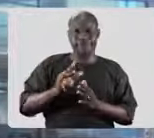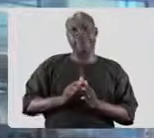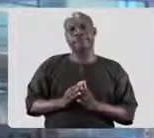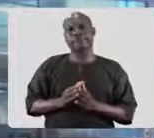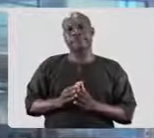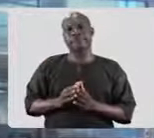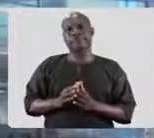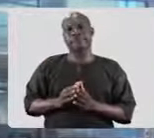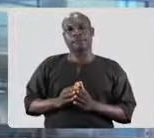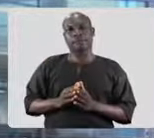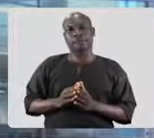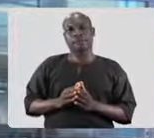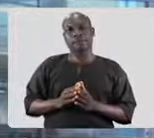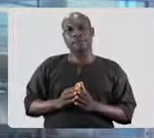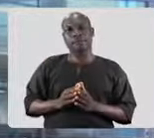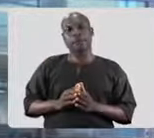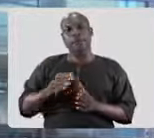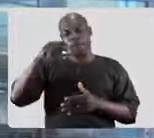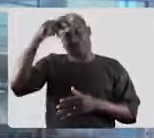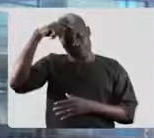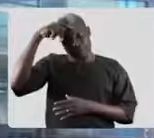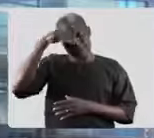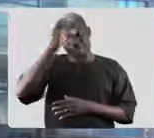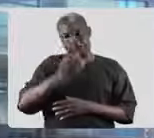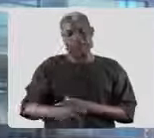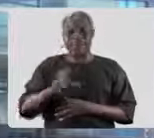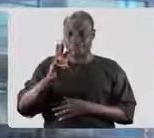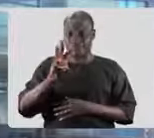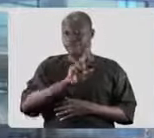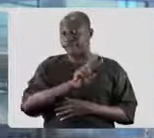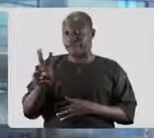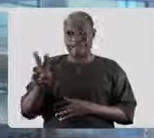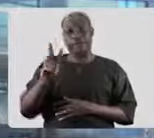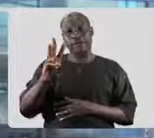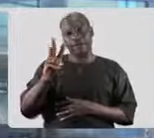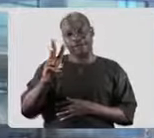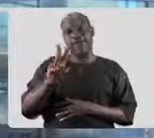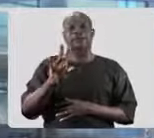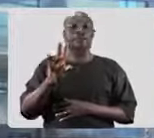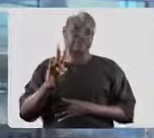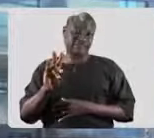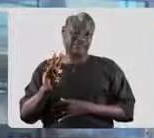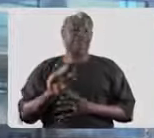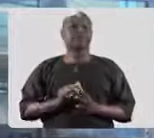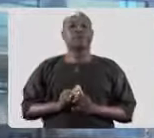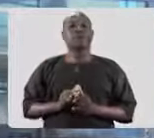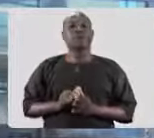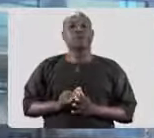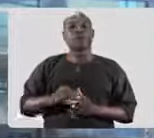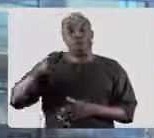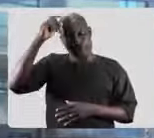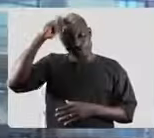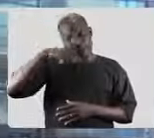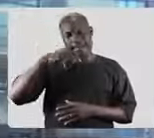6 verse 16 and verse 17 somo onyansafo no so so na samba